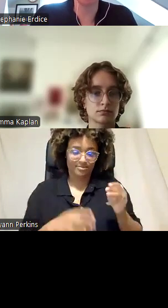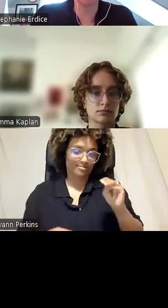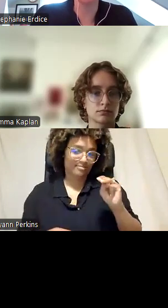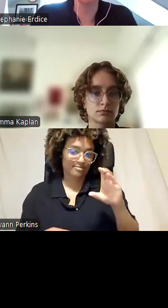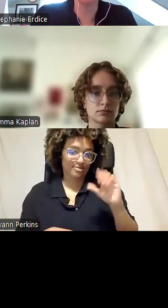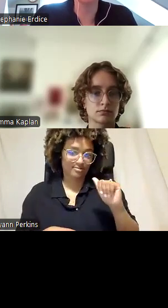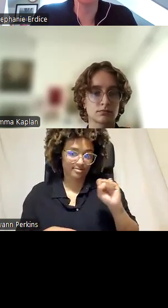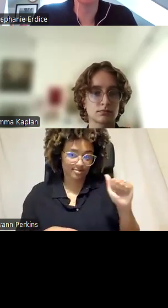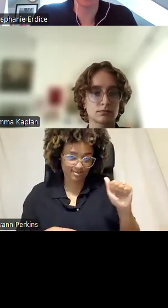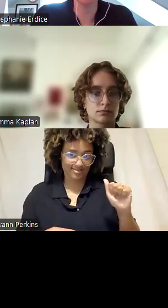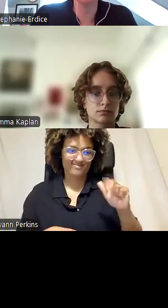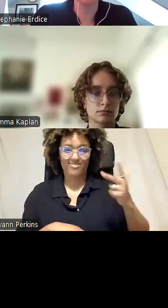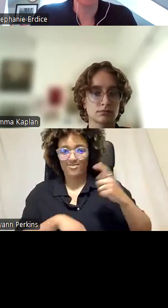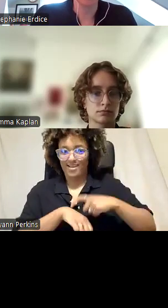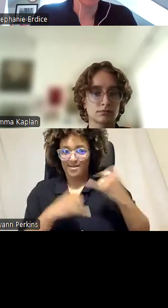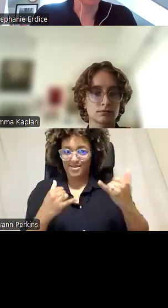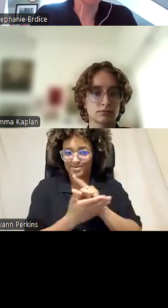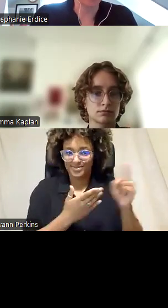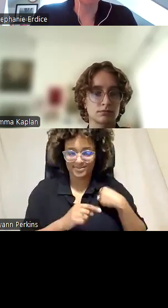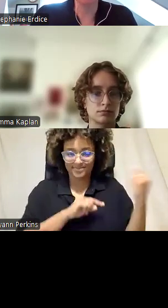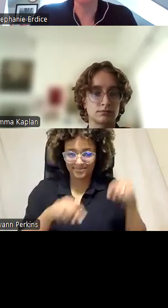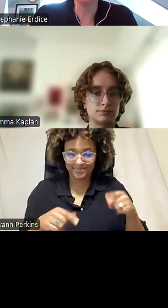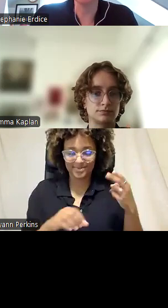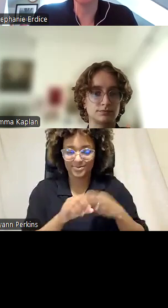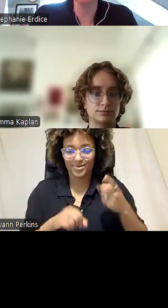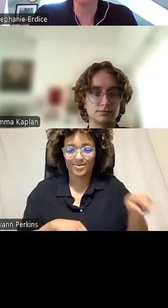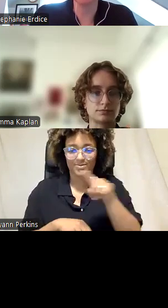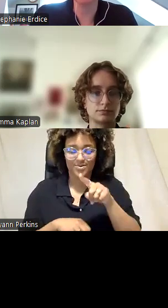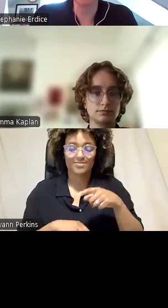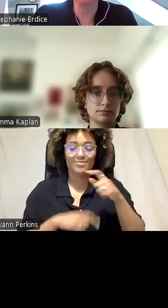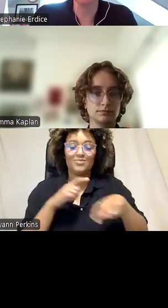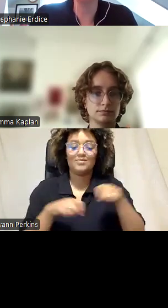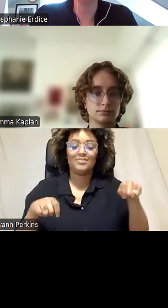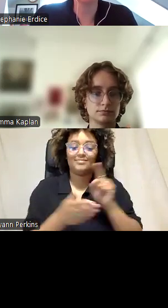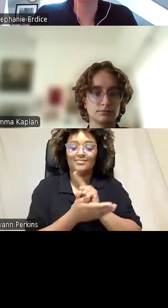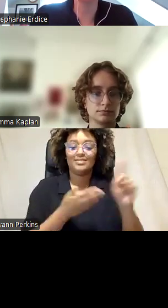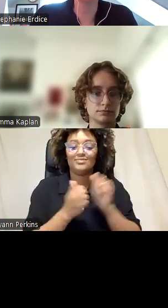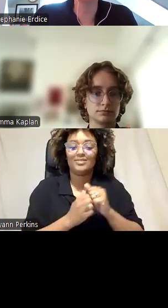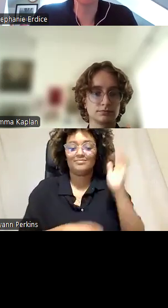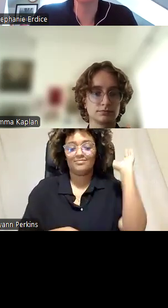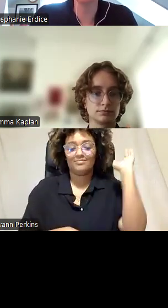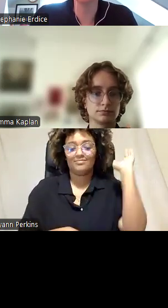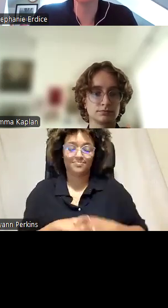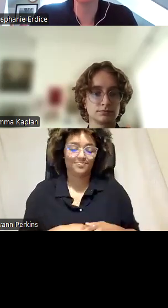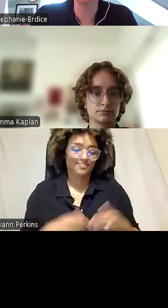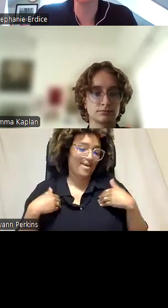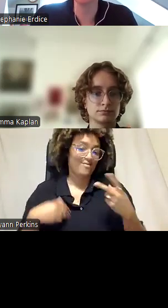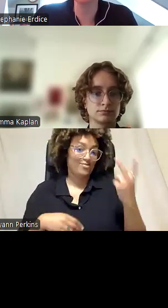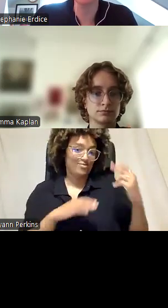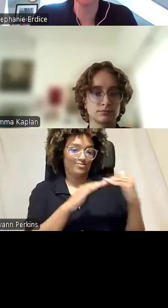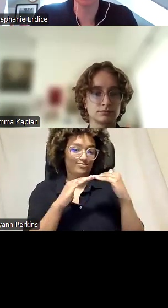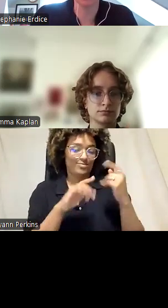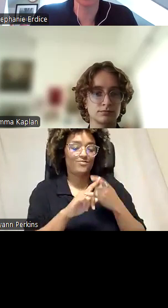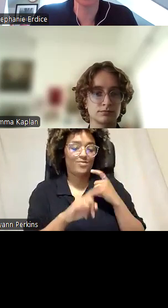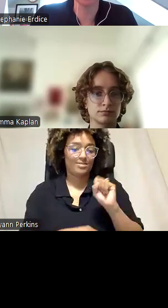week, so excited to be back and kind of wrapping up this week with this presentation. I have two colleagues from the Sexual